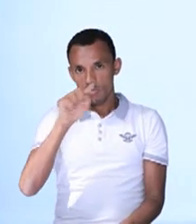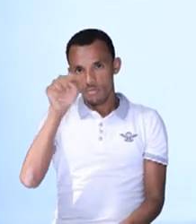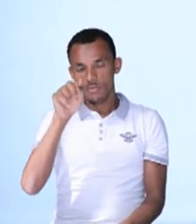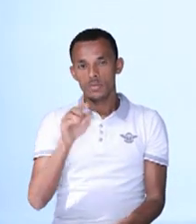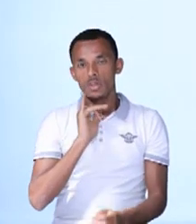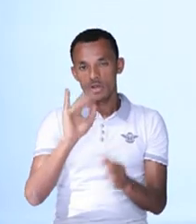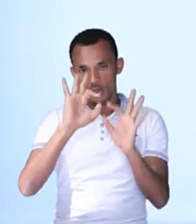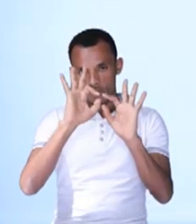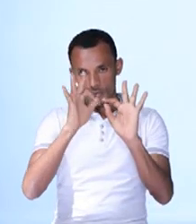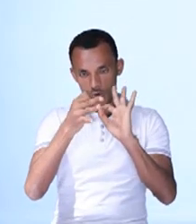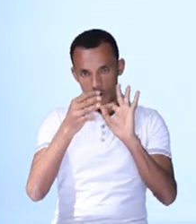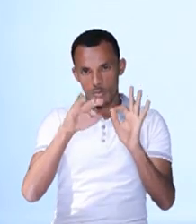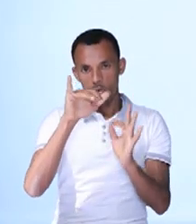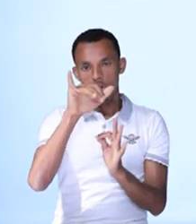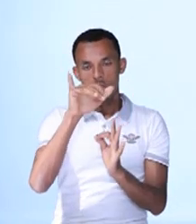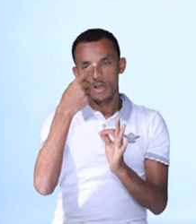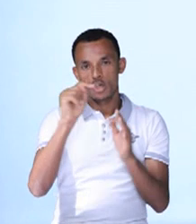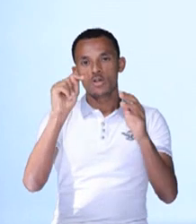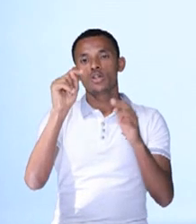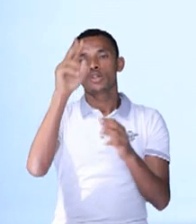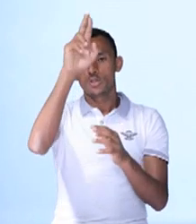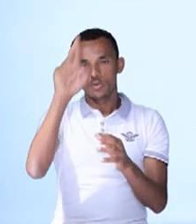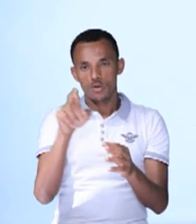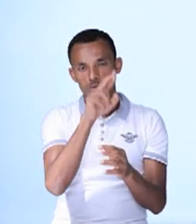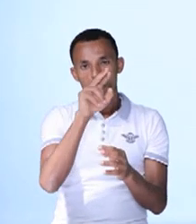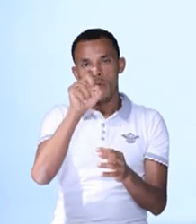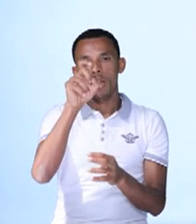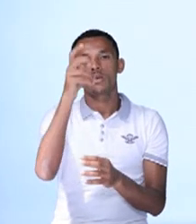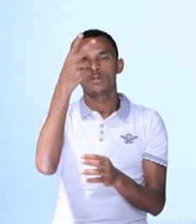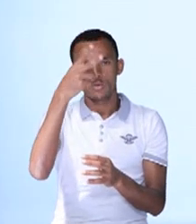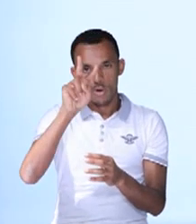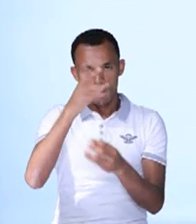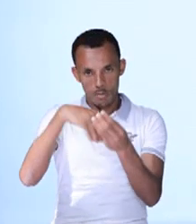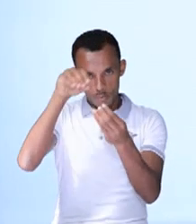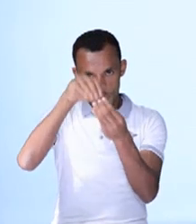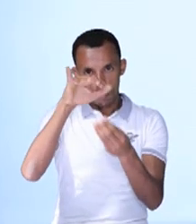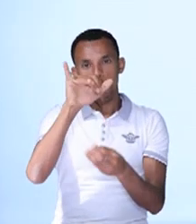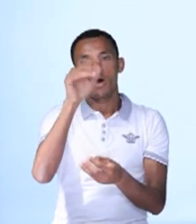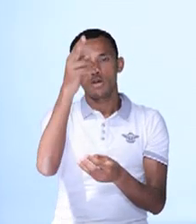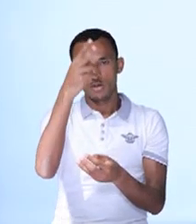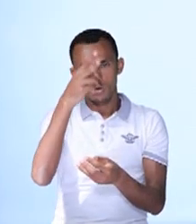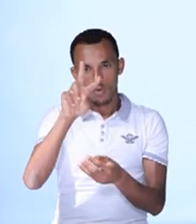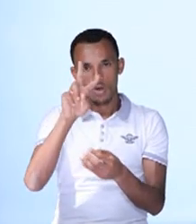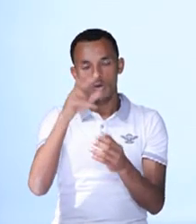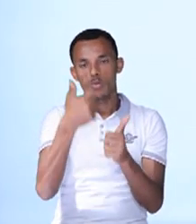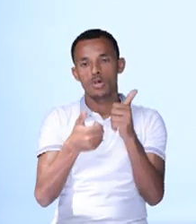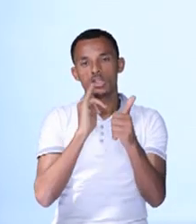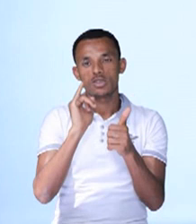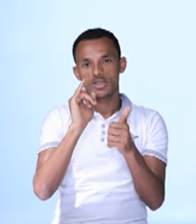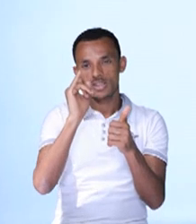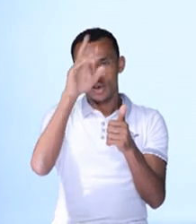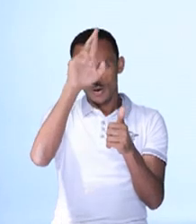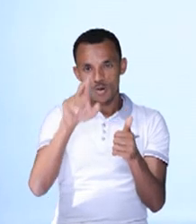is defined by the square root of x squared plus y squared, which is the square root